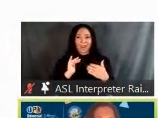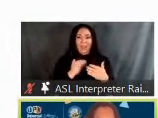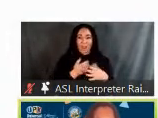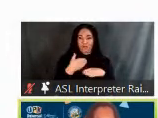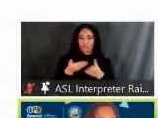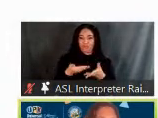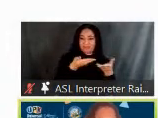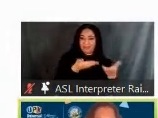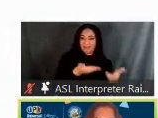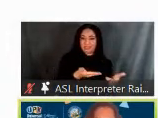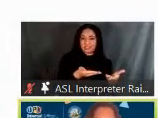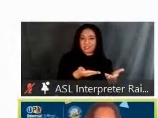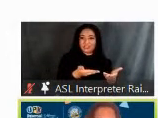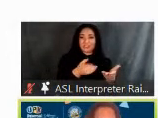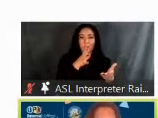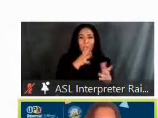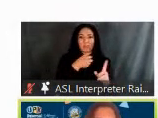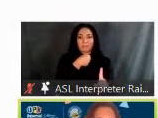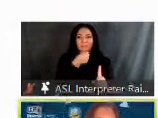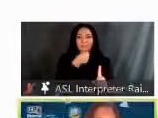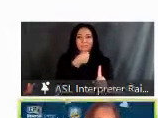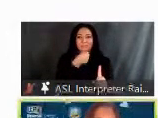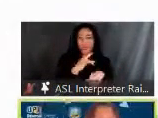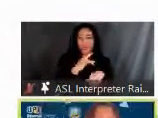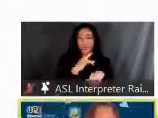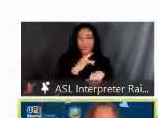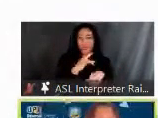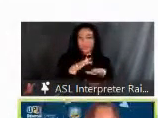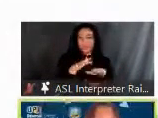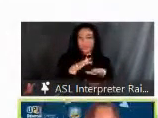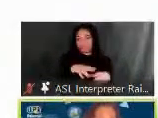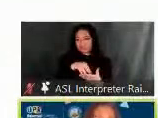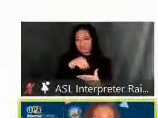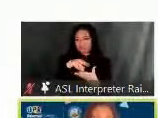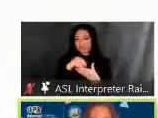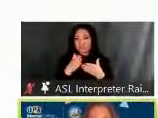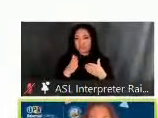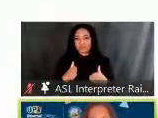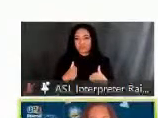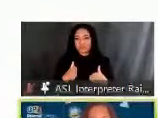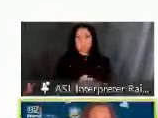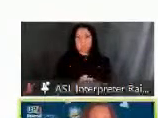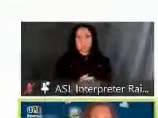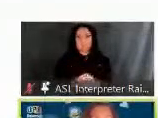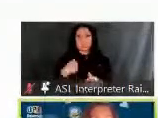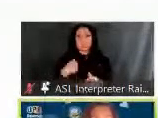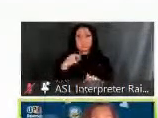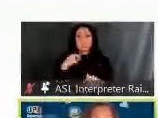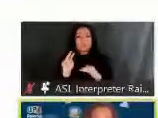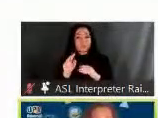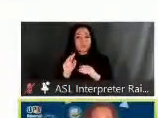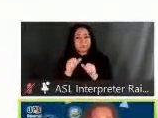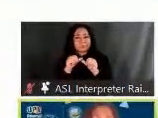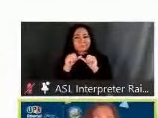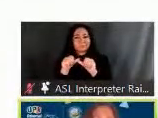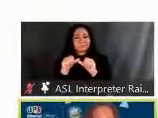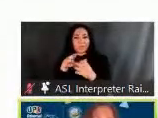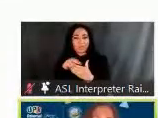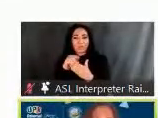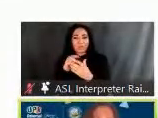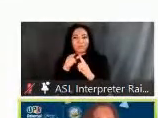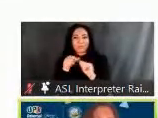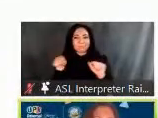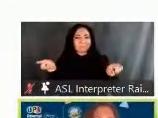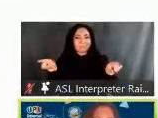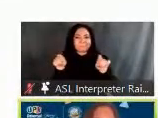most impactful to our earliest learners. We look forward to continuing to learn from your experiences, as